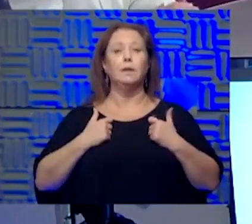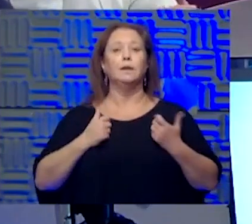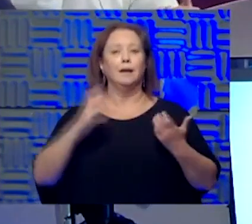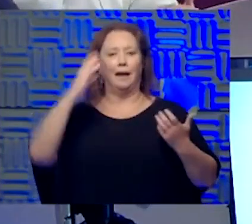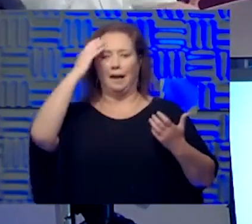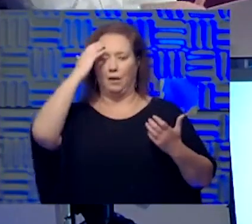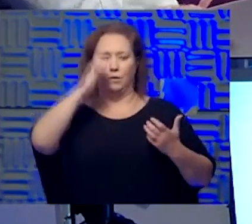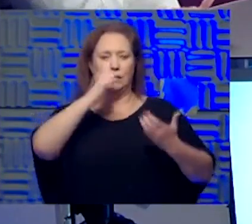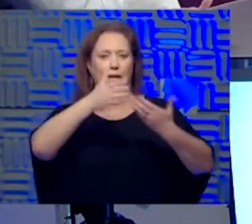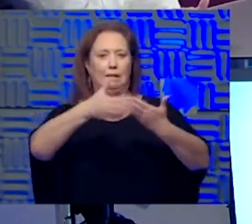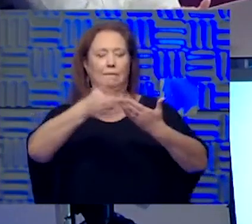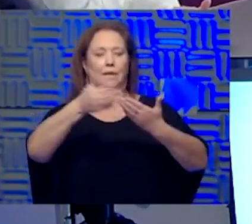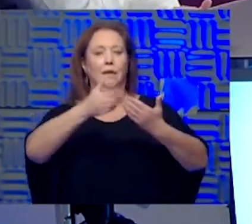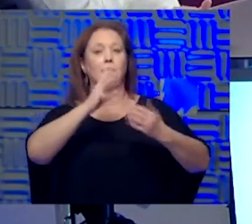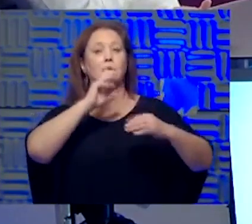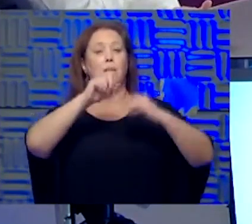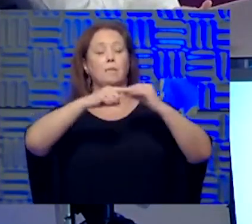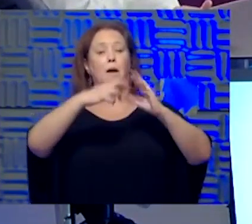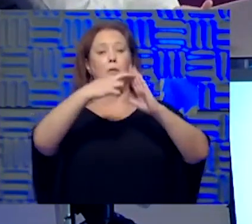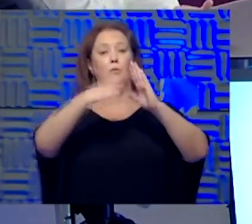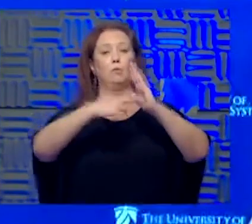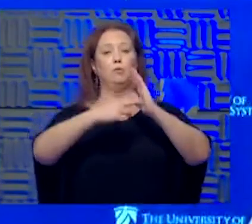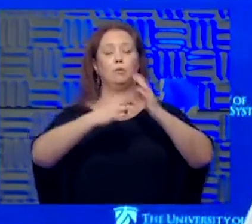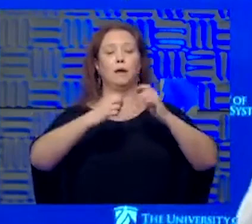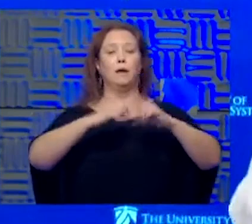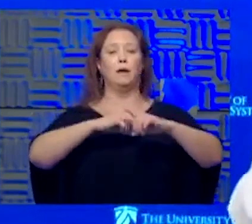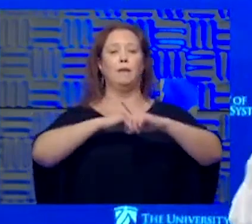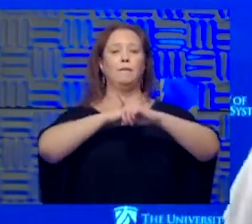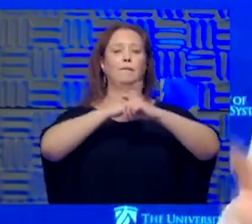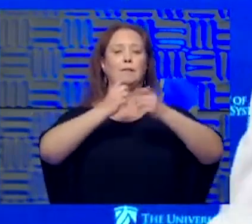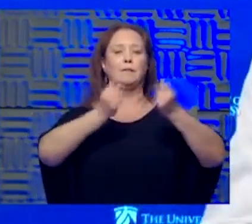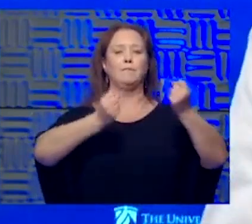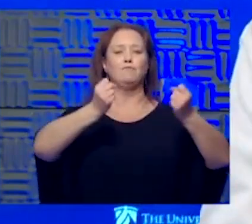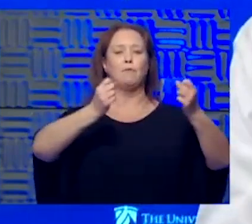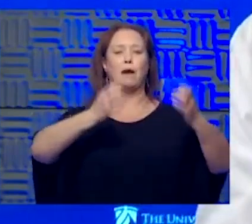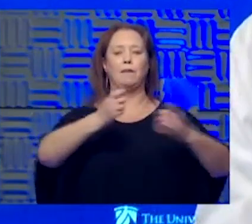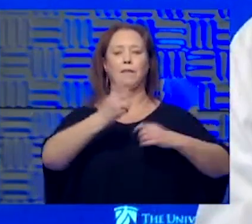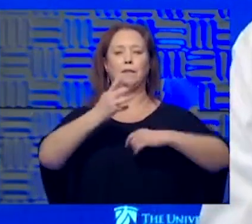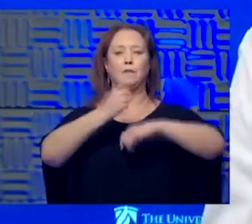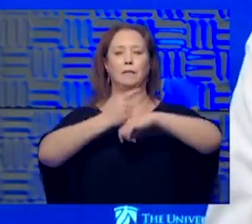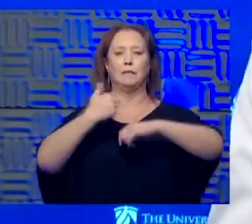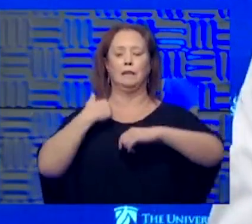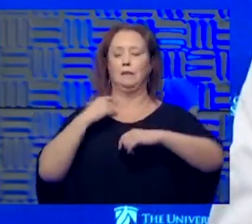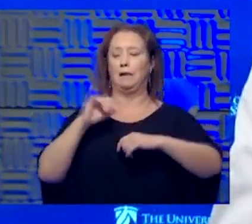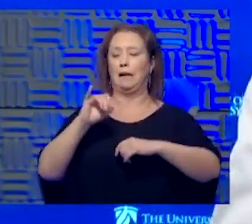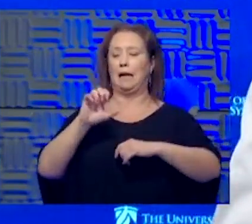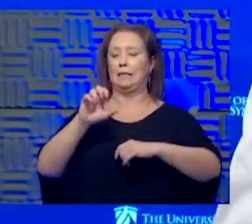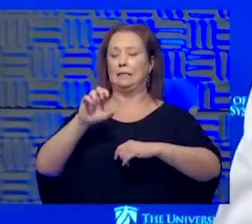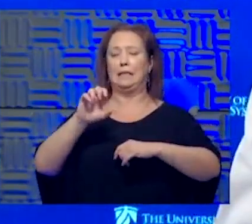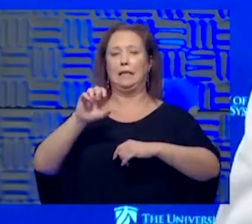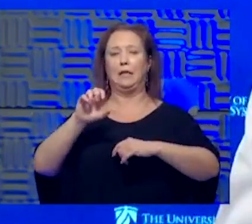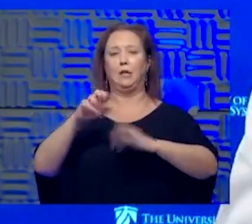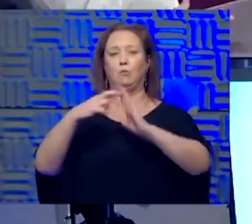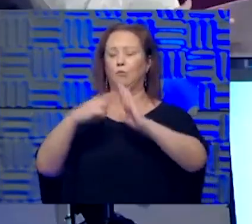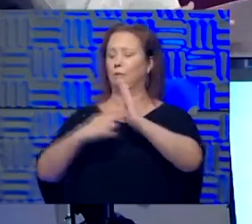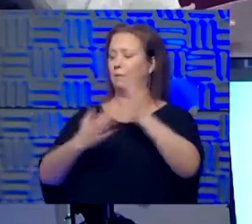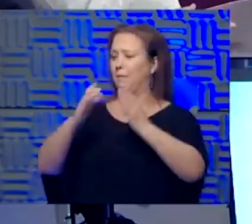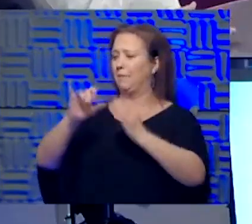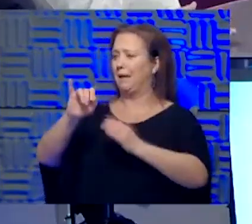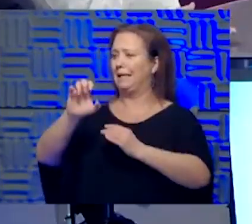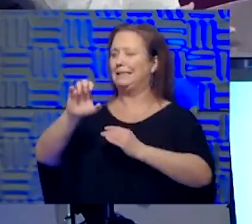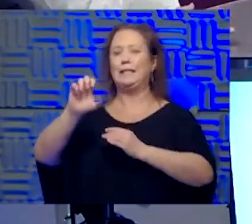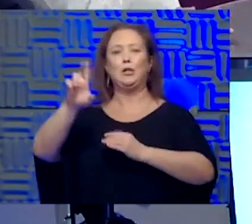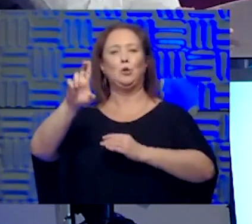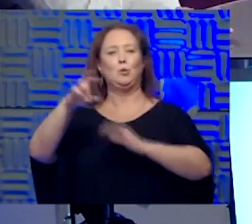inconvenient, but we talked about the rules of defensive driving a couple of days ago, and I did my ICU rules yesterday. Alan may remember some of my ICU